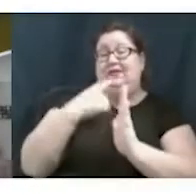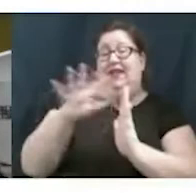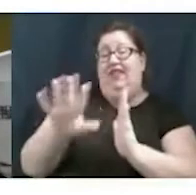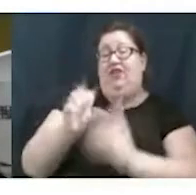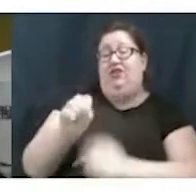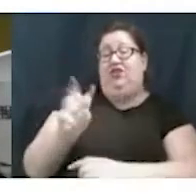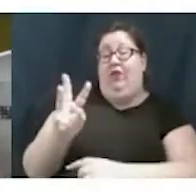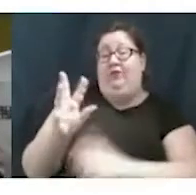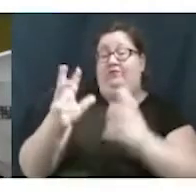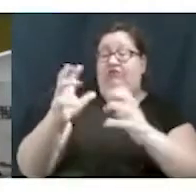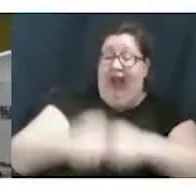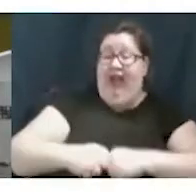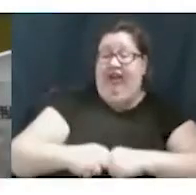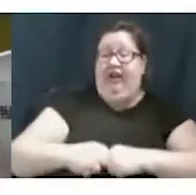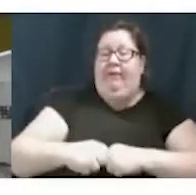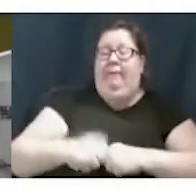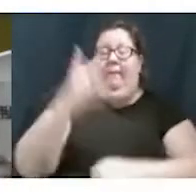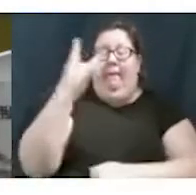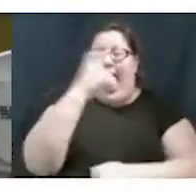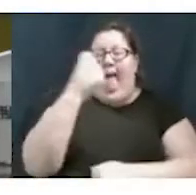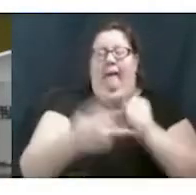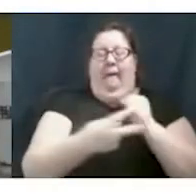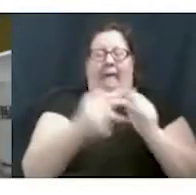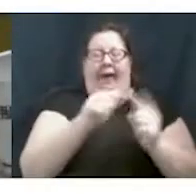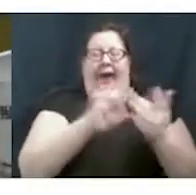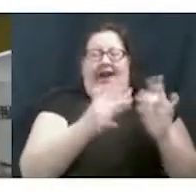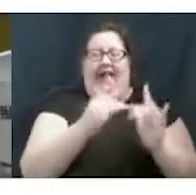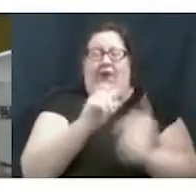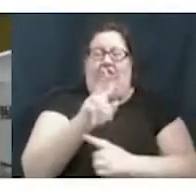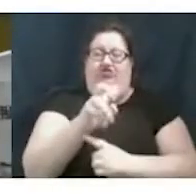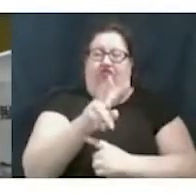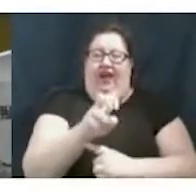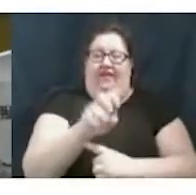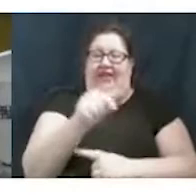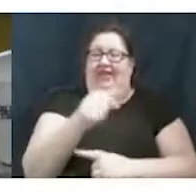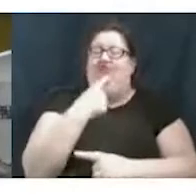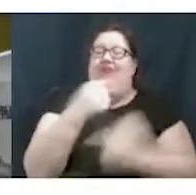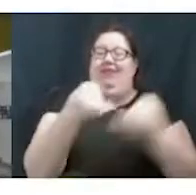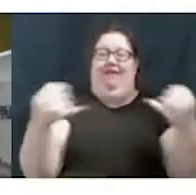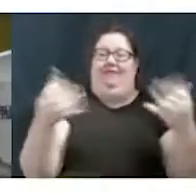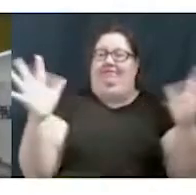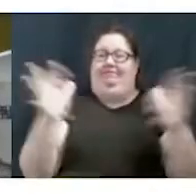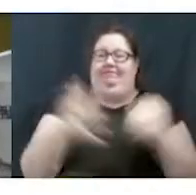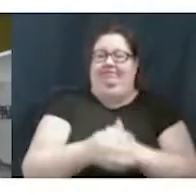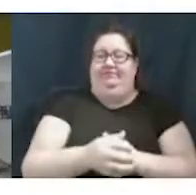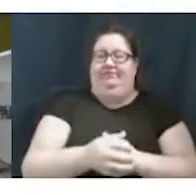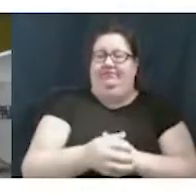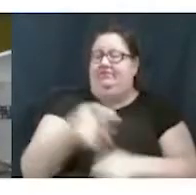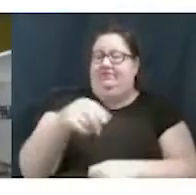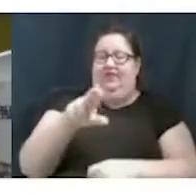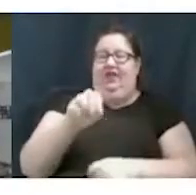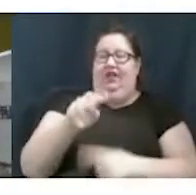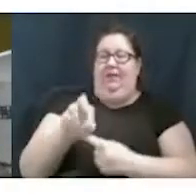It's because they've saved to their network drive, and their network drive is redlined. And so Premiere has nowhere to work with